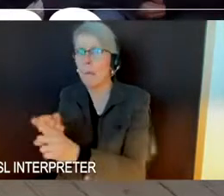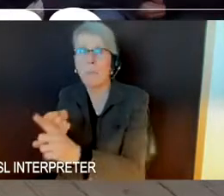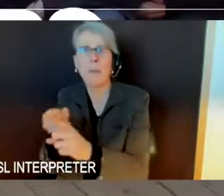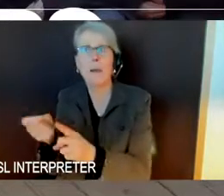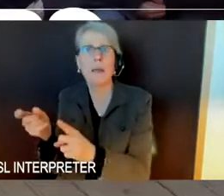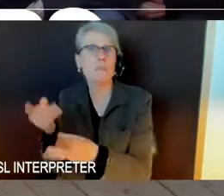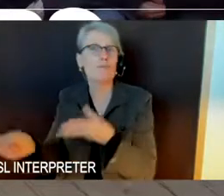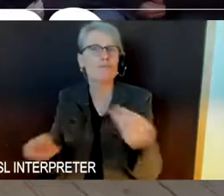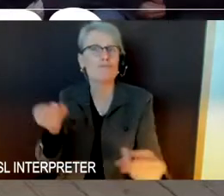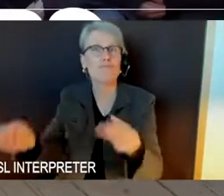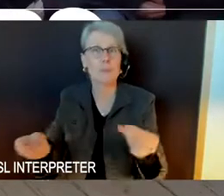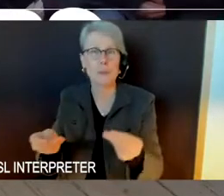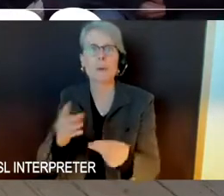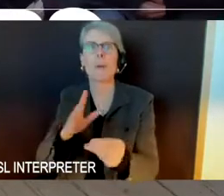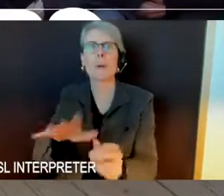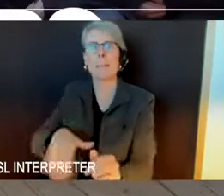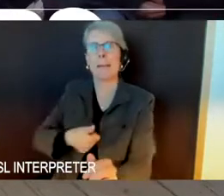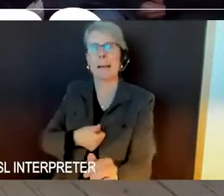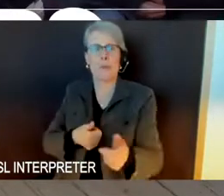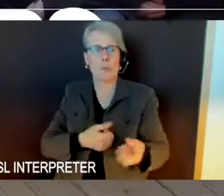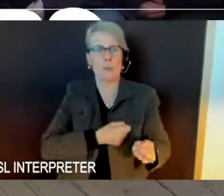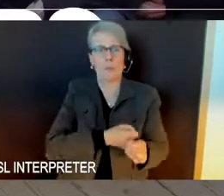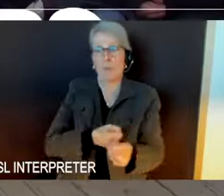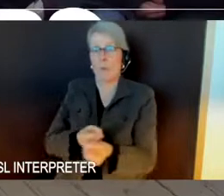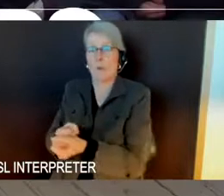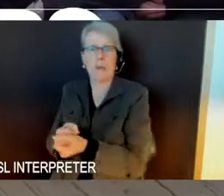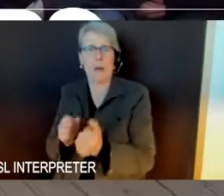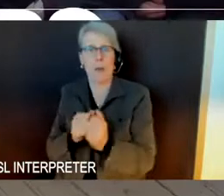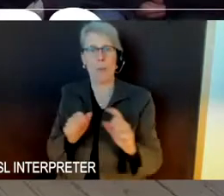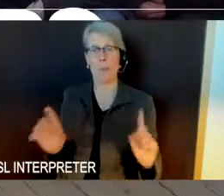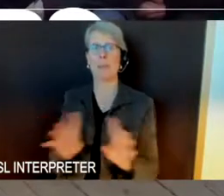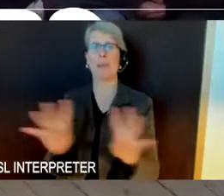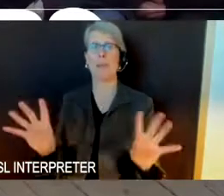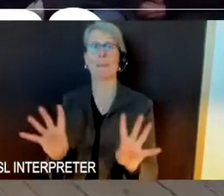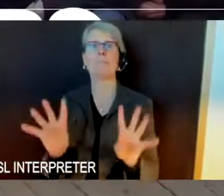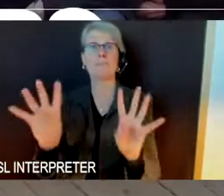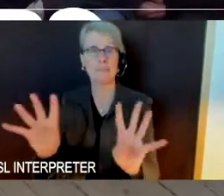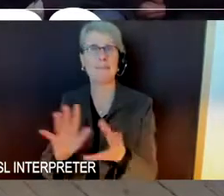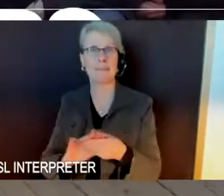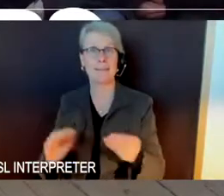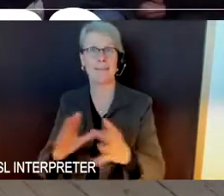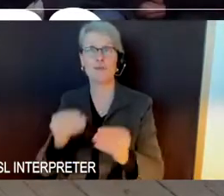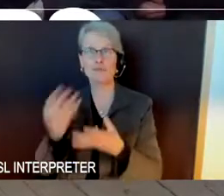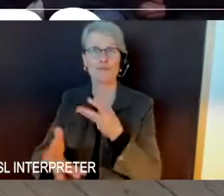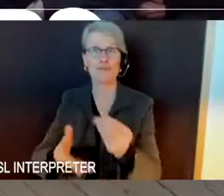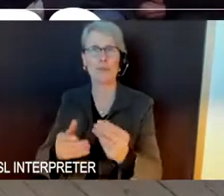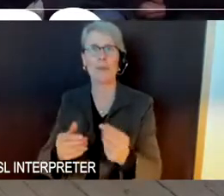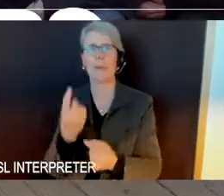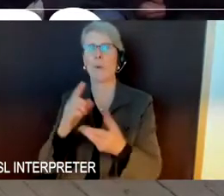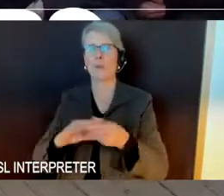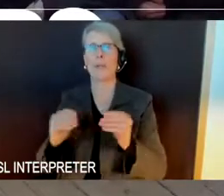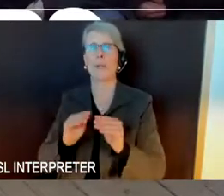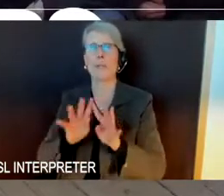so many influencers. And that's why it's so important to have the back end to support how these influencers can tell their